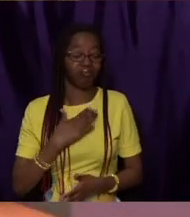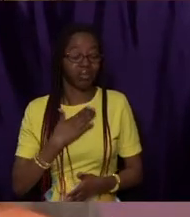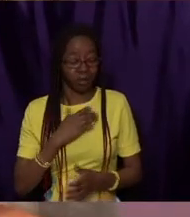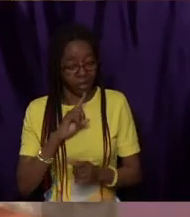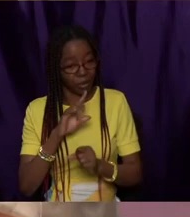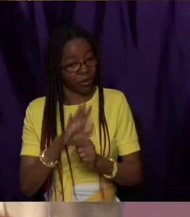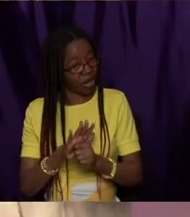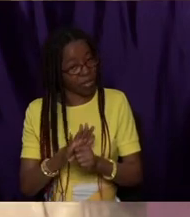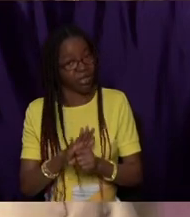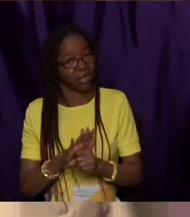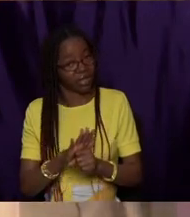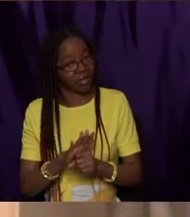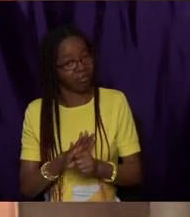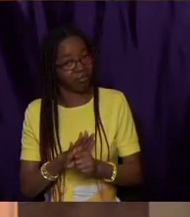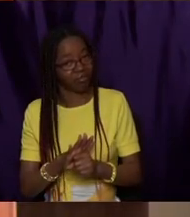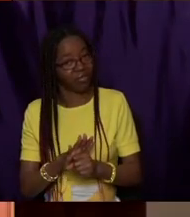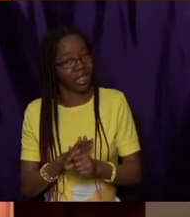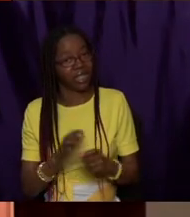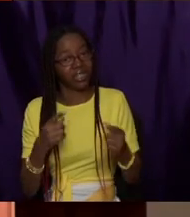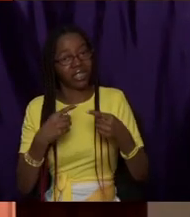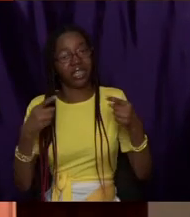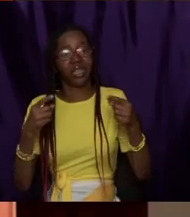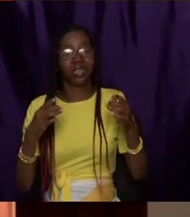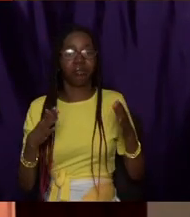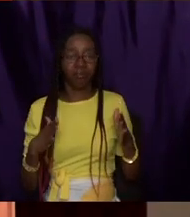my promise. See,